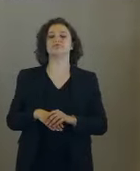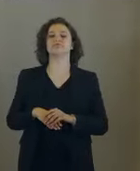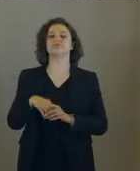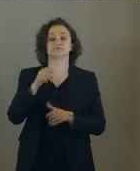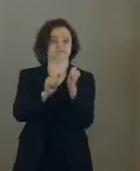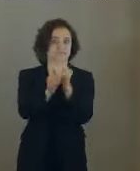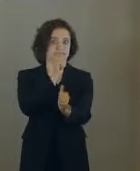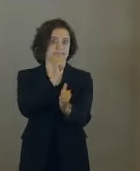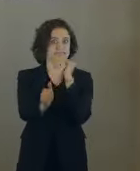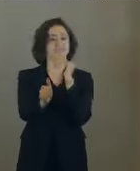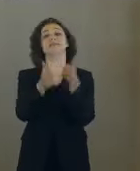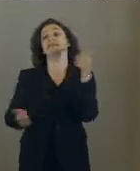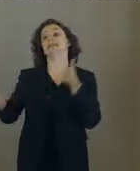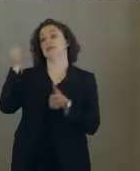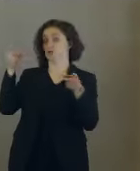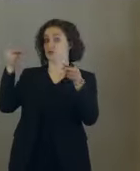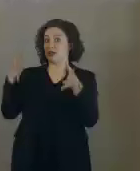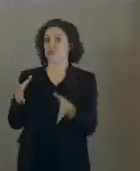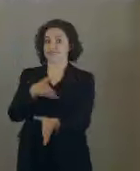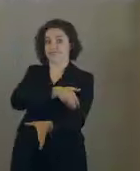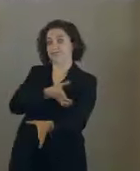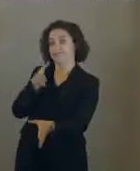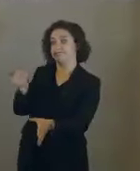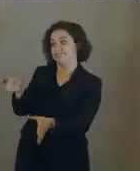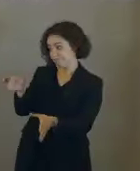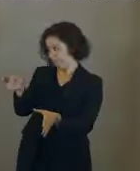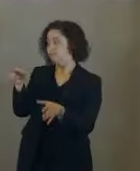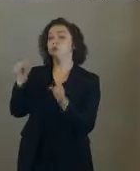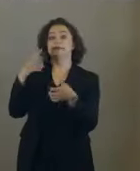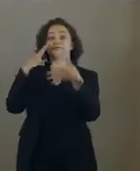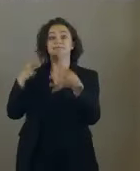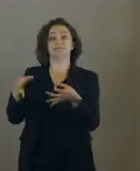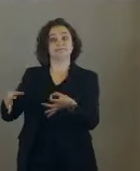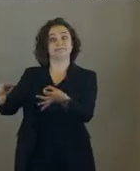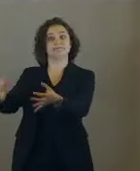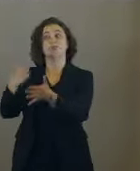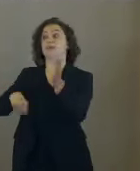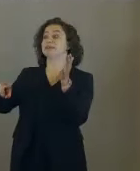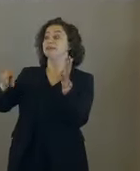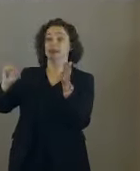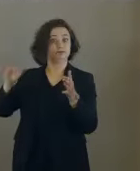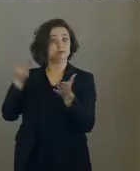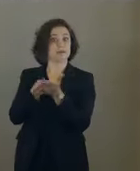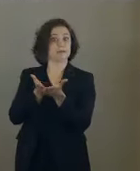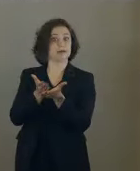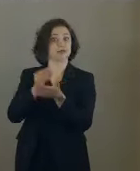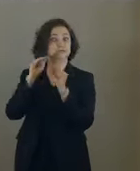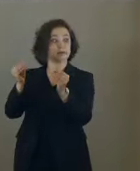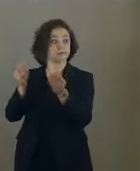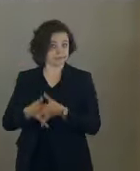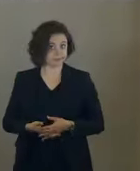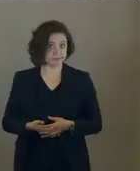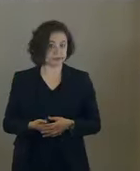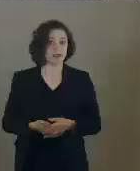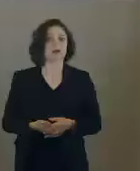and the motion carries. And Executive Director, you are empowered to do what you need to do during if we don't get a budget.